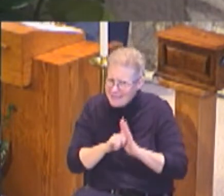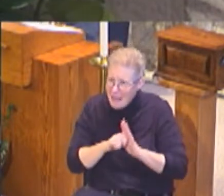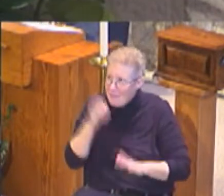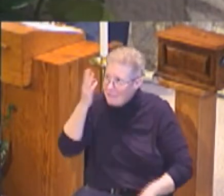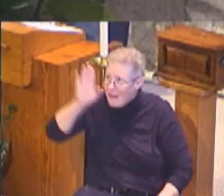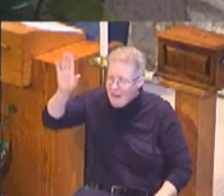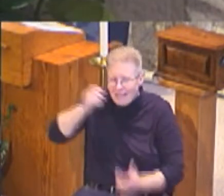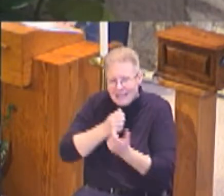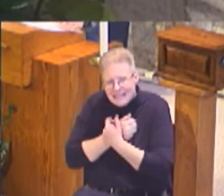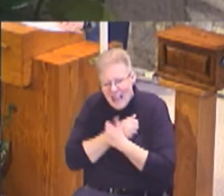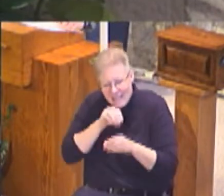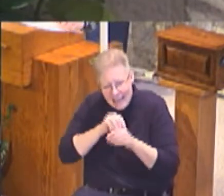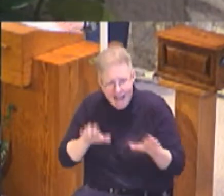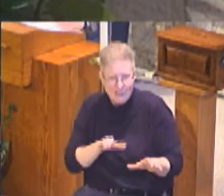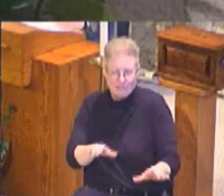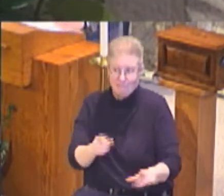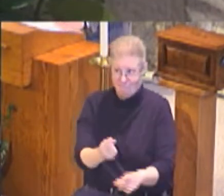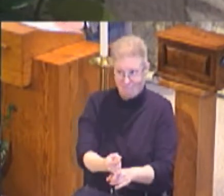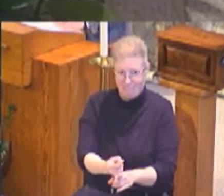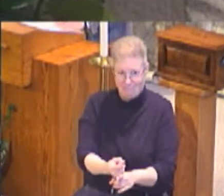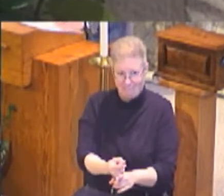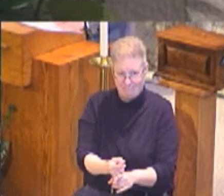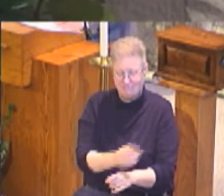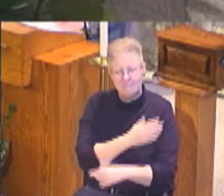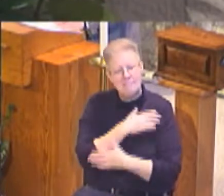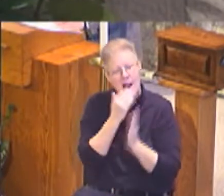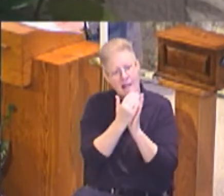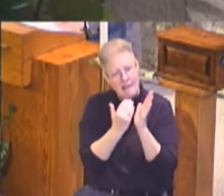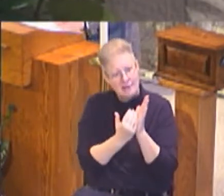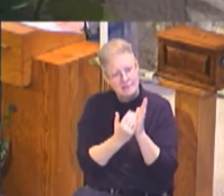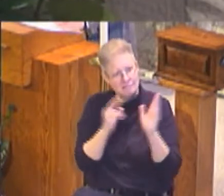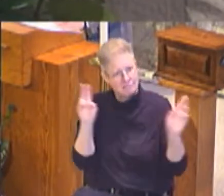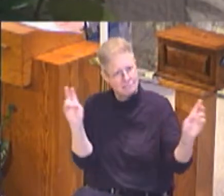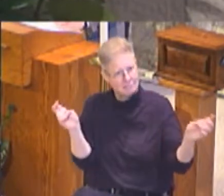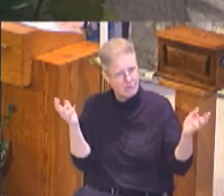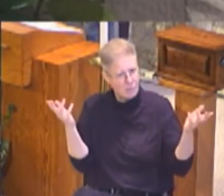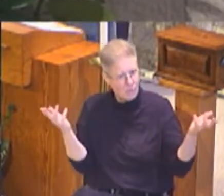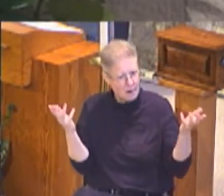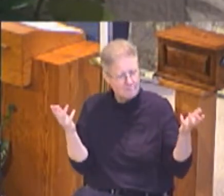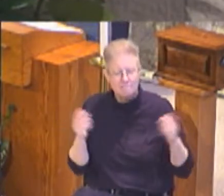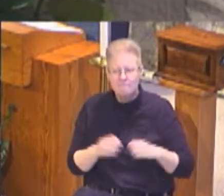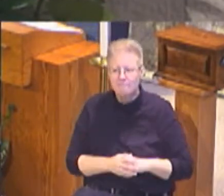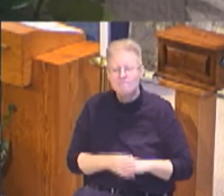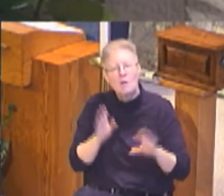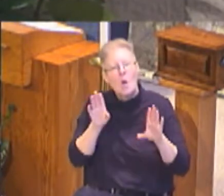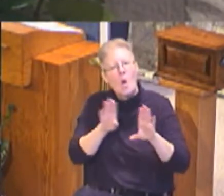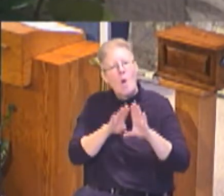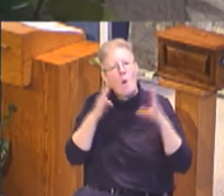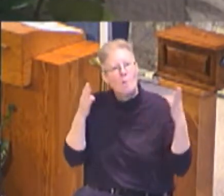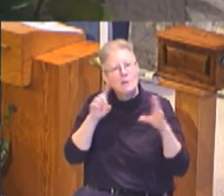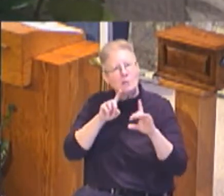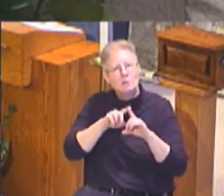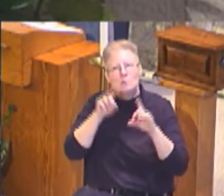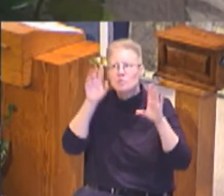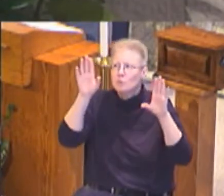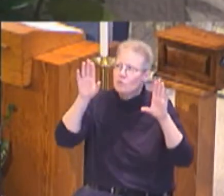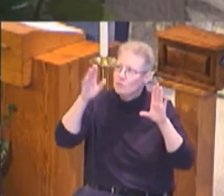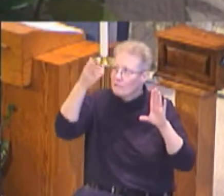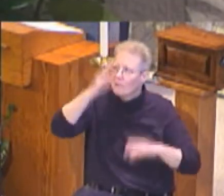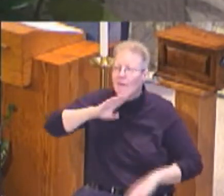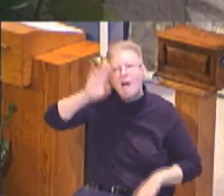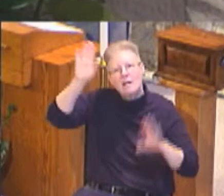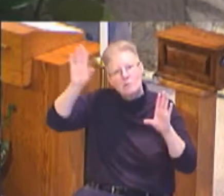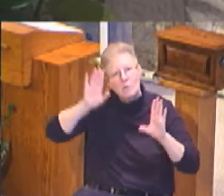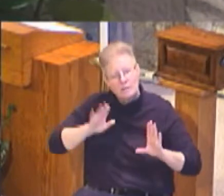action. The title of my lesson this morning is Opening to the Wonderful Love of God. So much